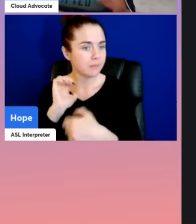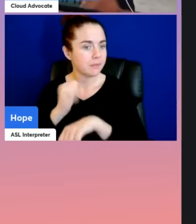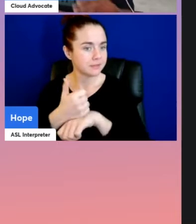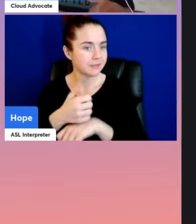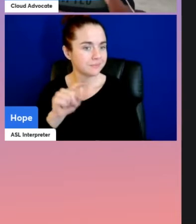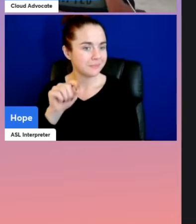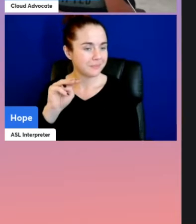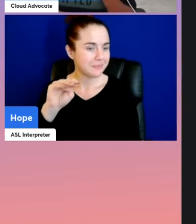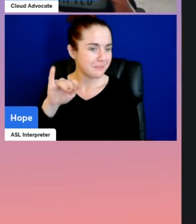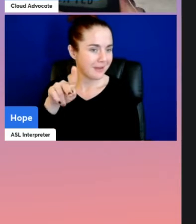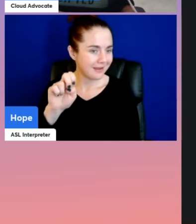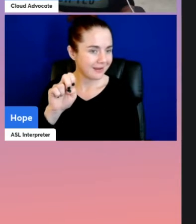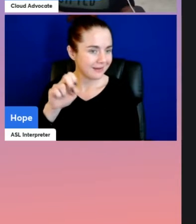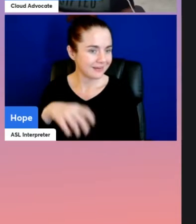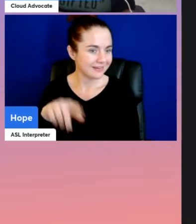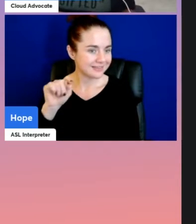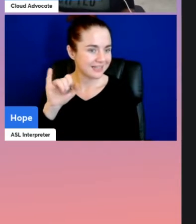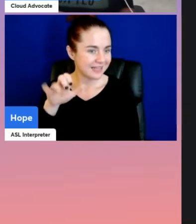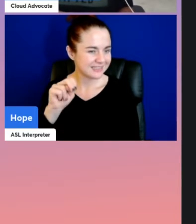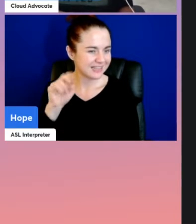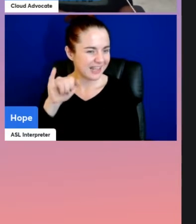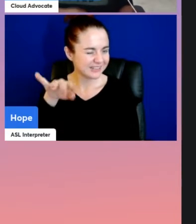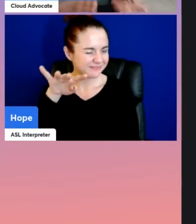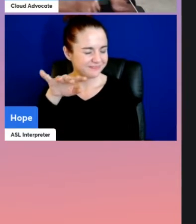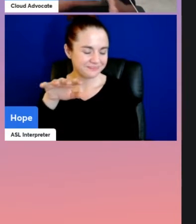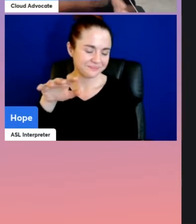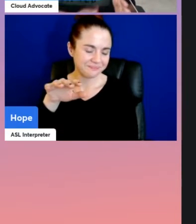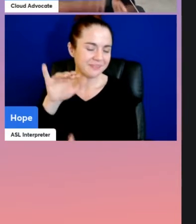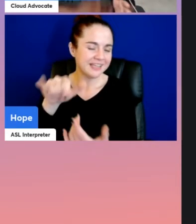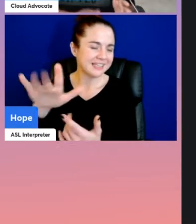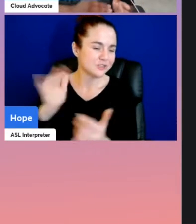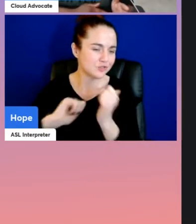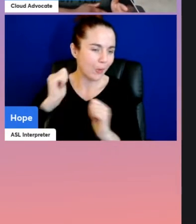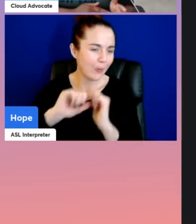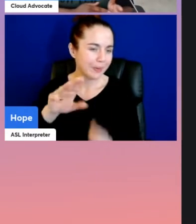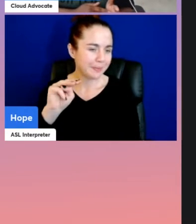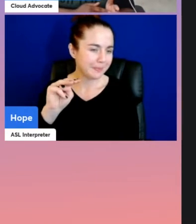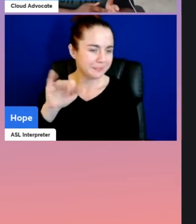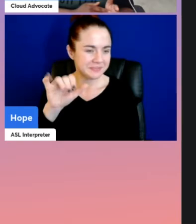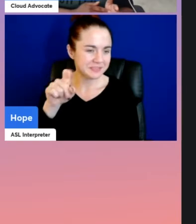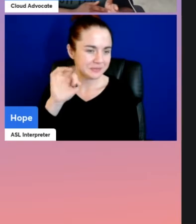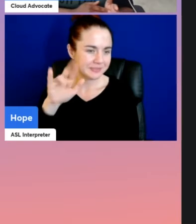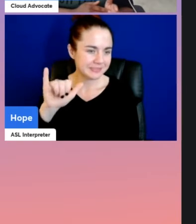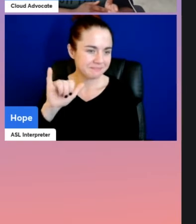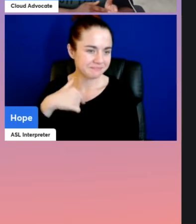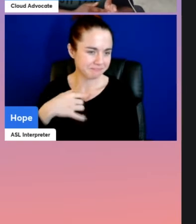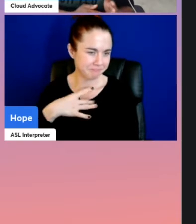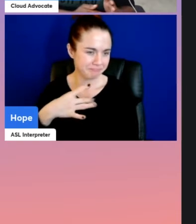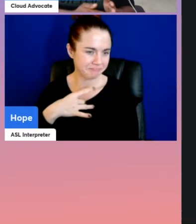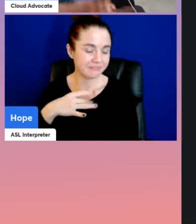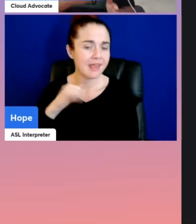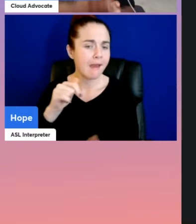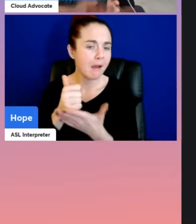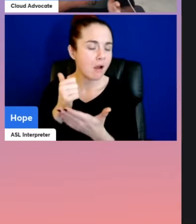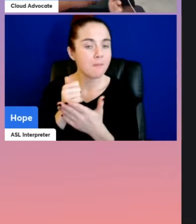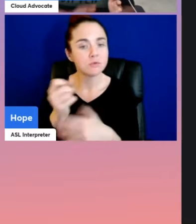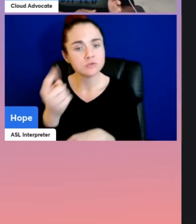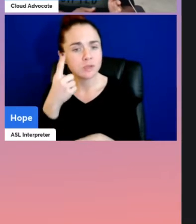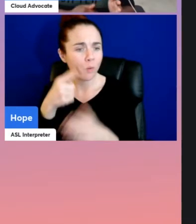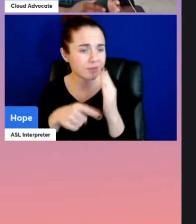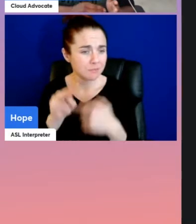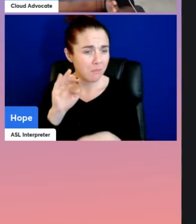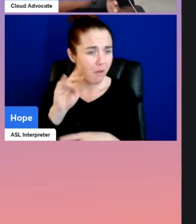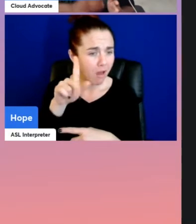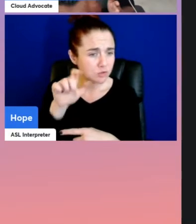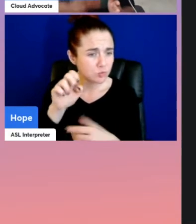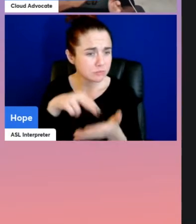Tyson's Mysteries. It's the show that I like. So it walks through understanding what a Terraform module is and breaking that